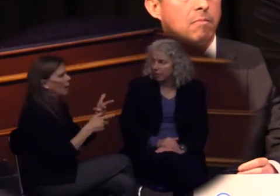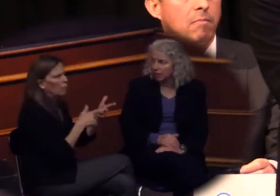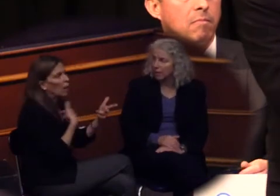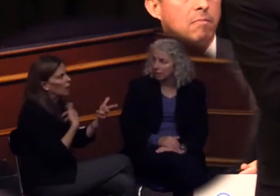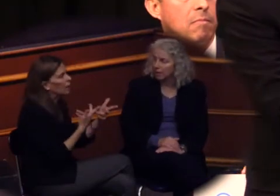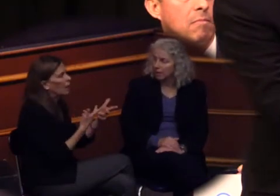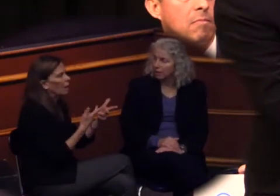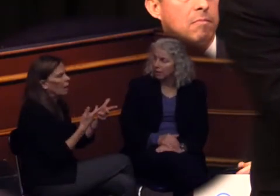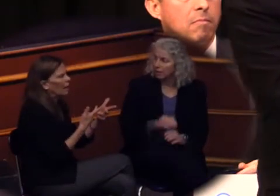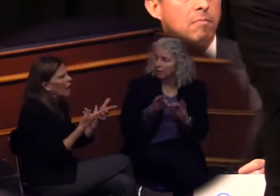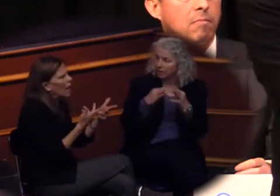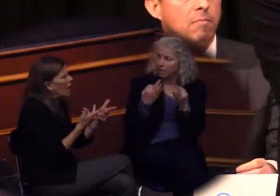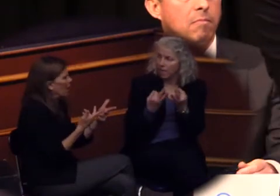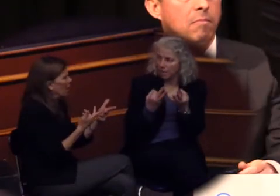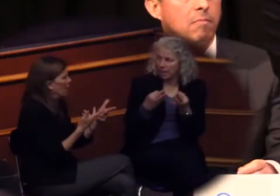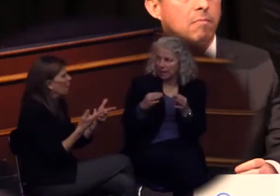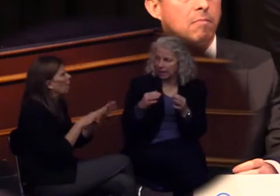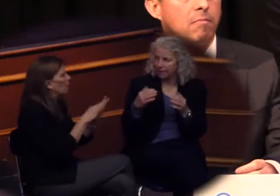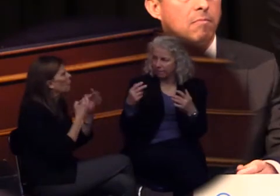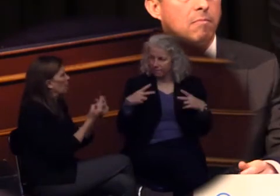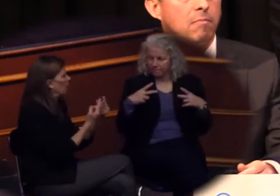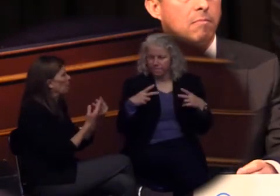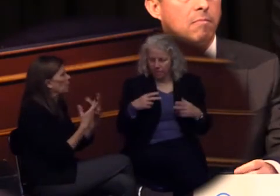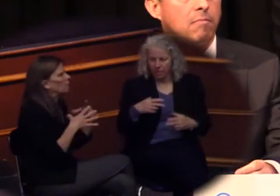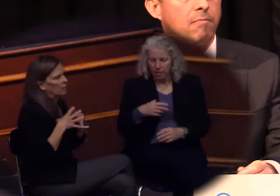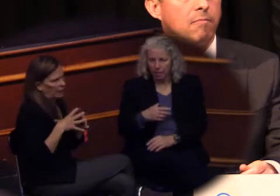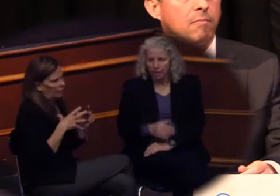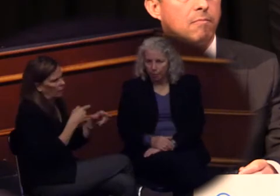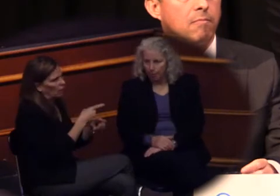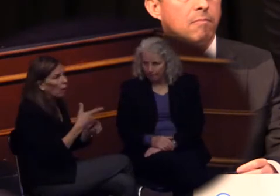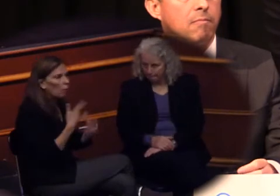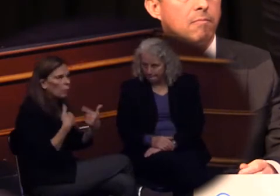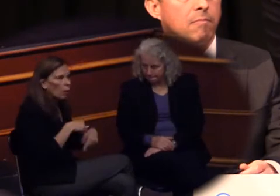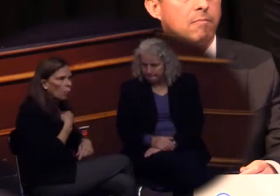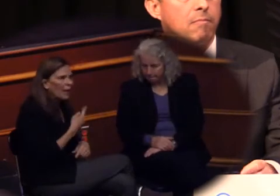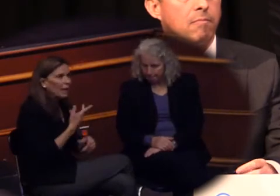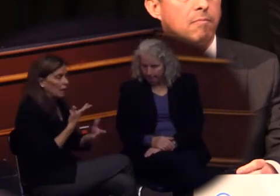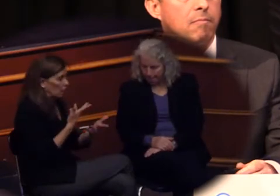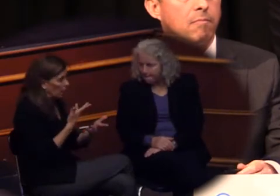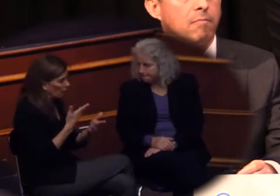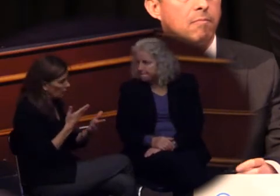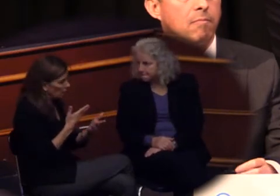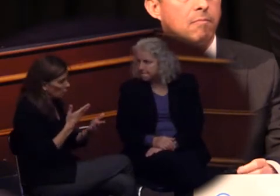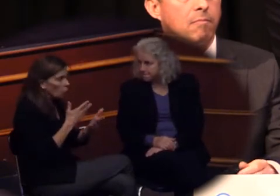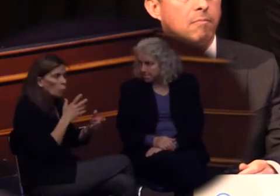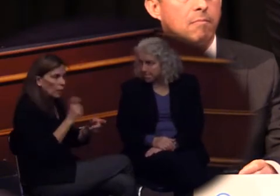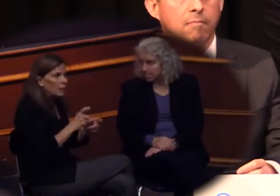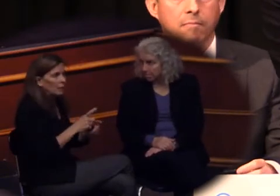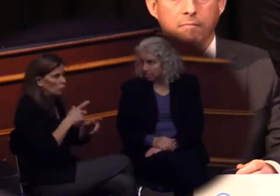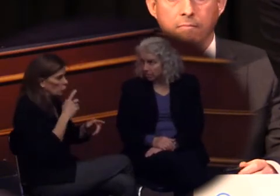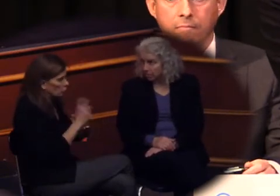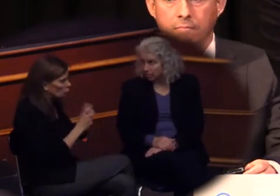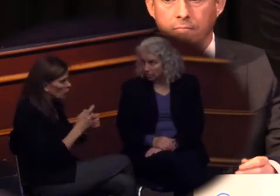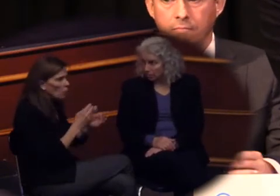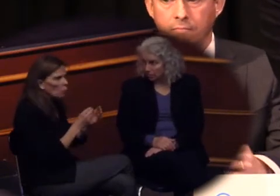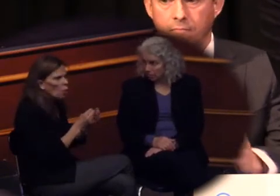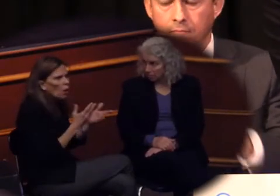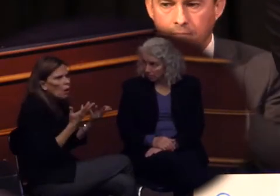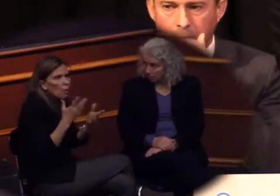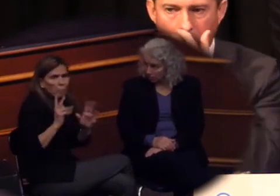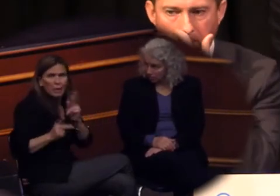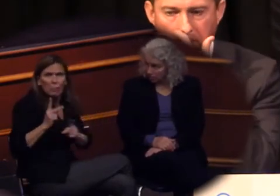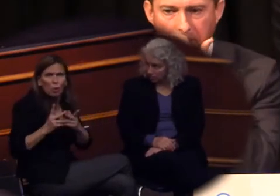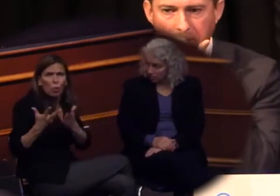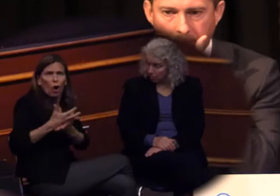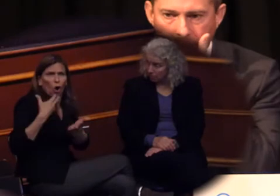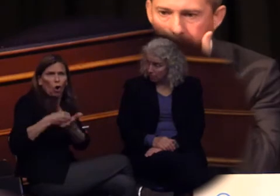believe we've got to ask people who are doing really well in this economy to contribute more. Starting with folks making a million dollars a year or more